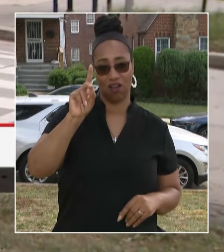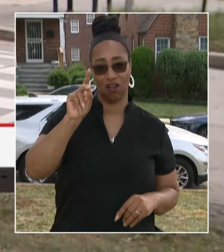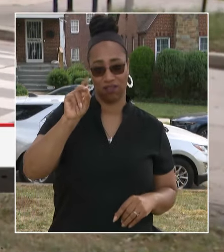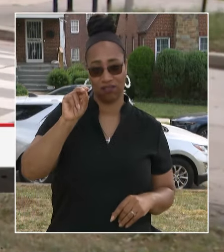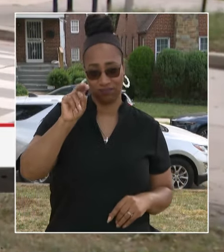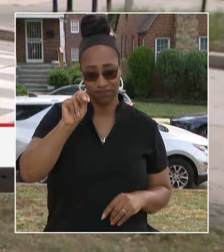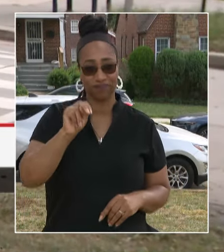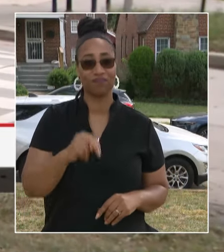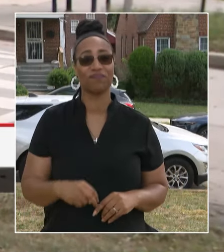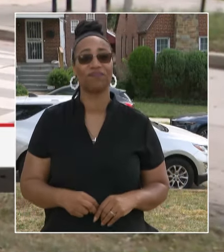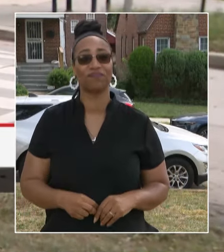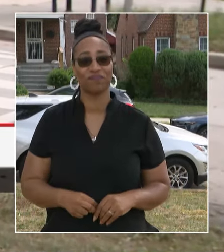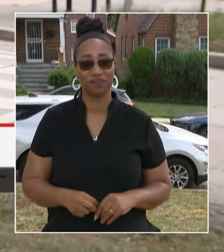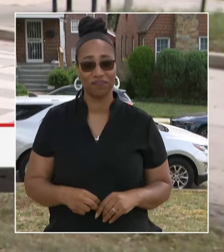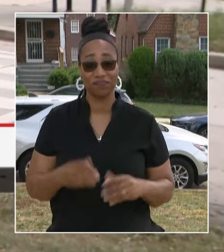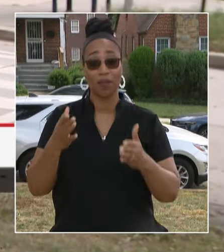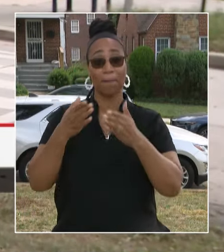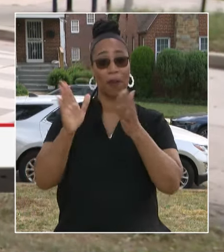Good morning.